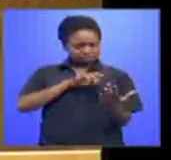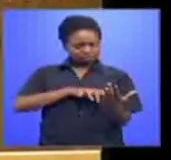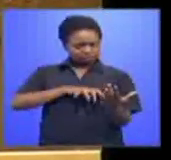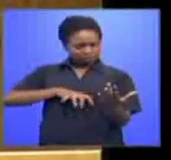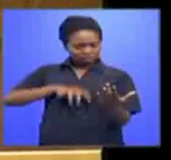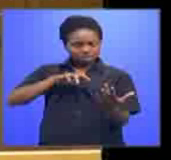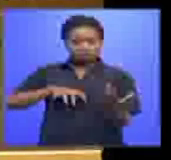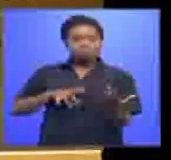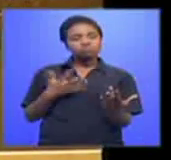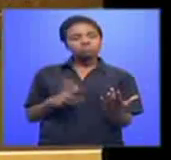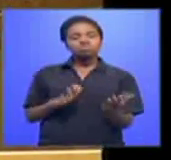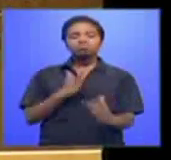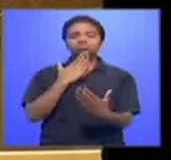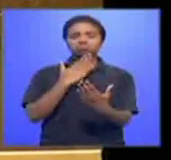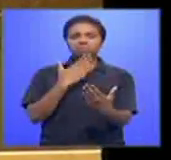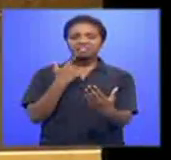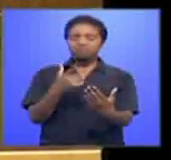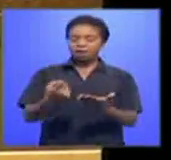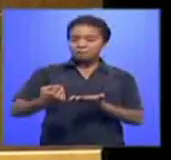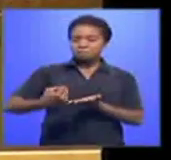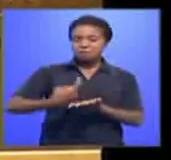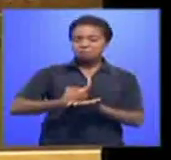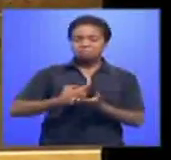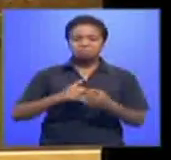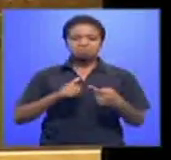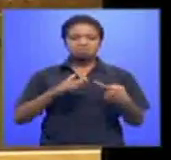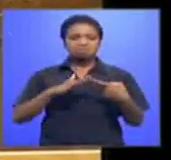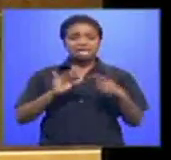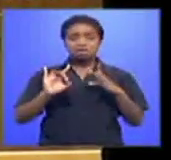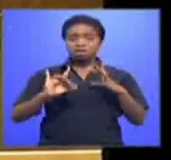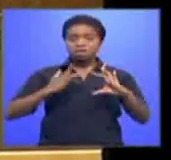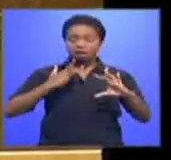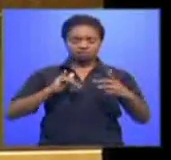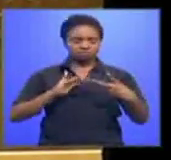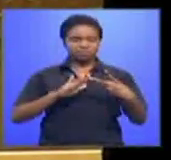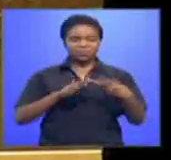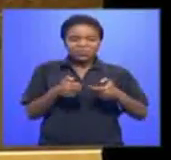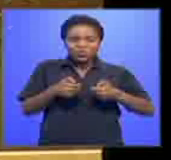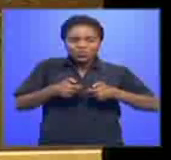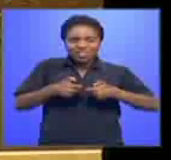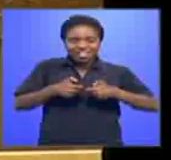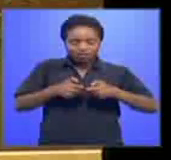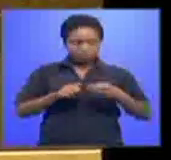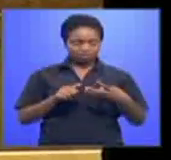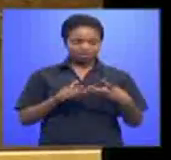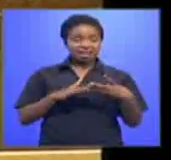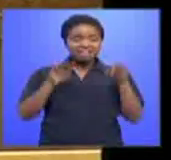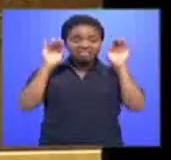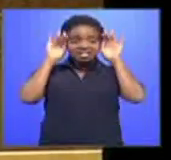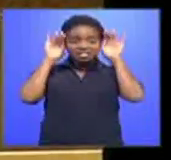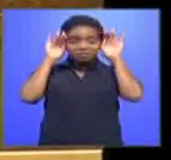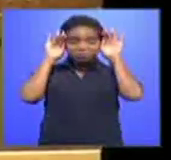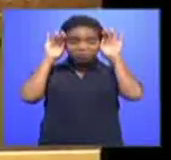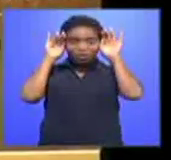I received several messages via email, Twitter, and Facebook.